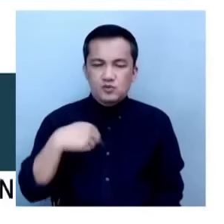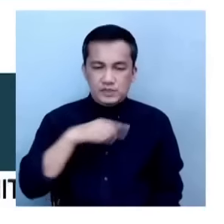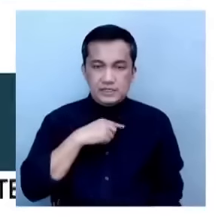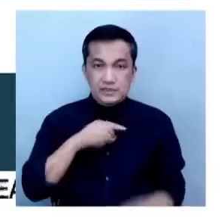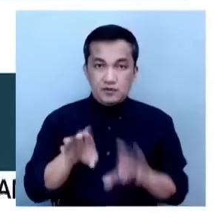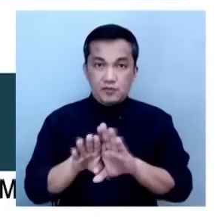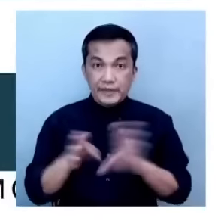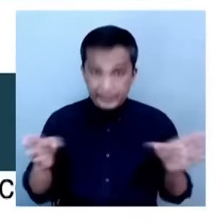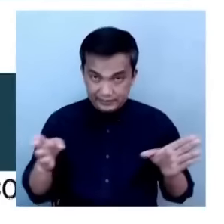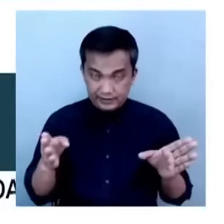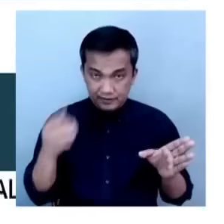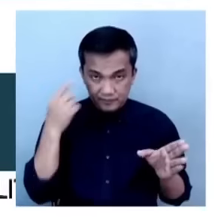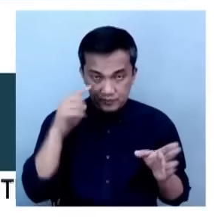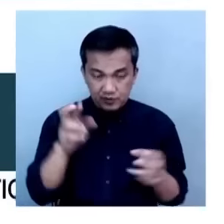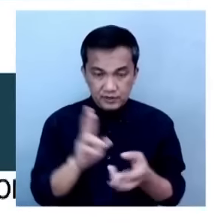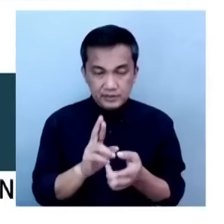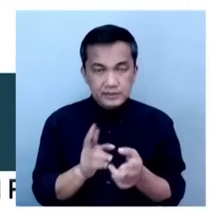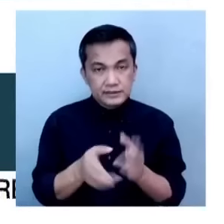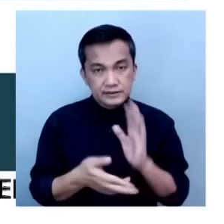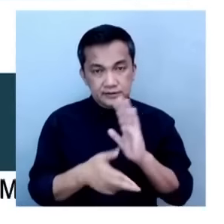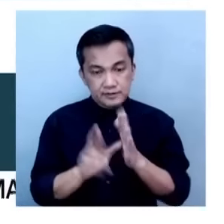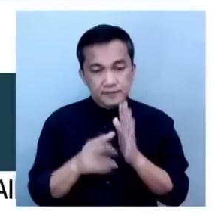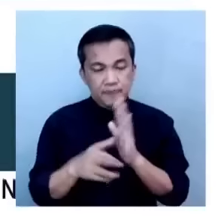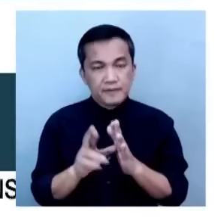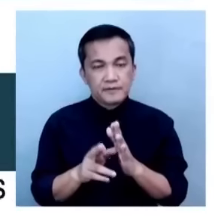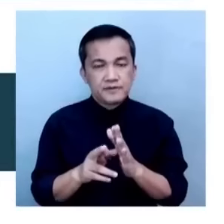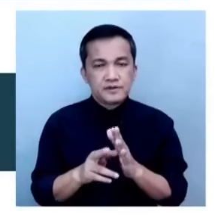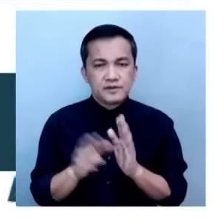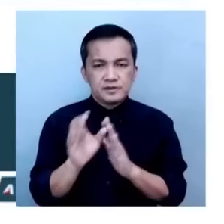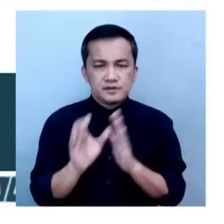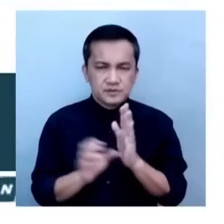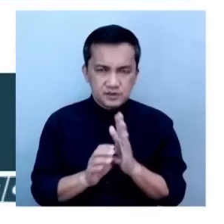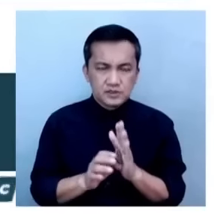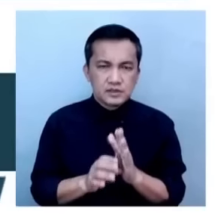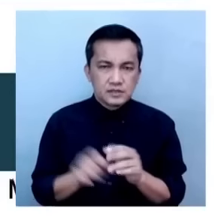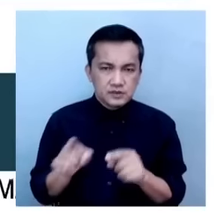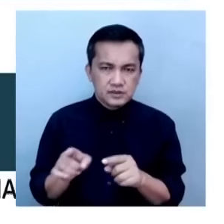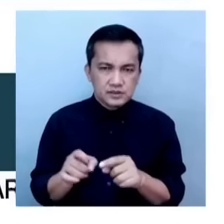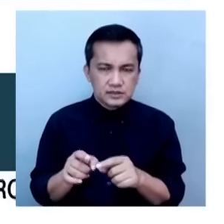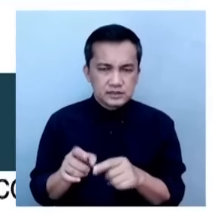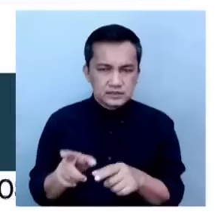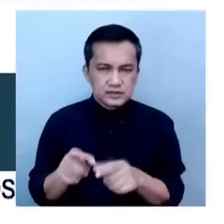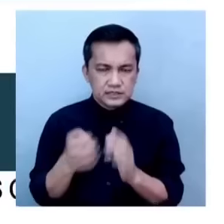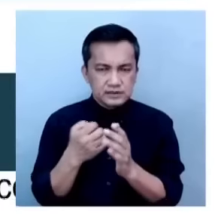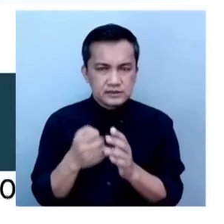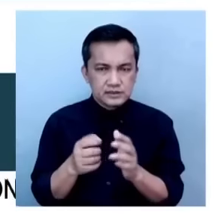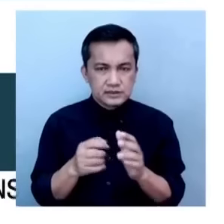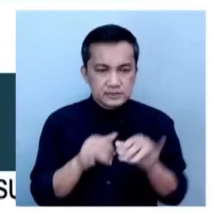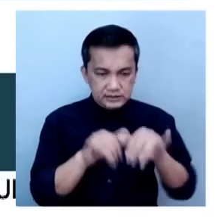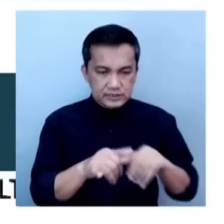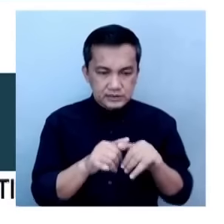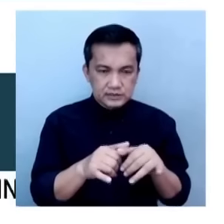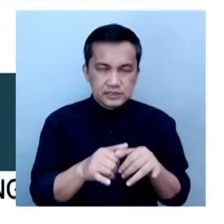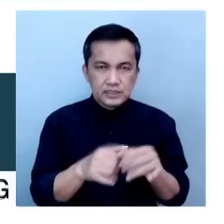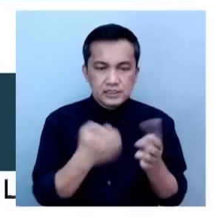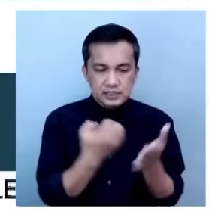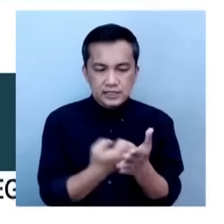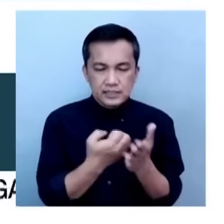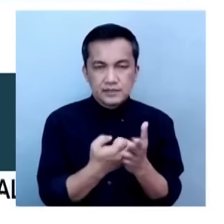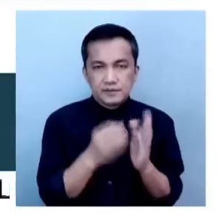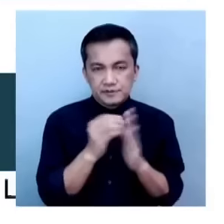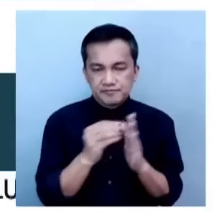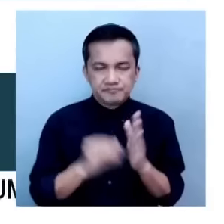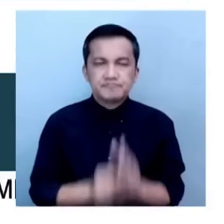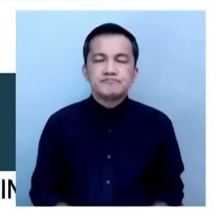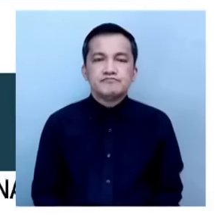for revisions on the Constitution, as long as we keep it on the economic provisions. No, we